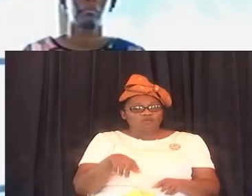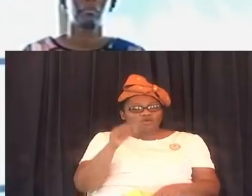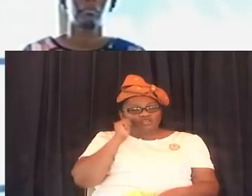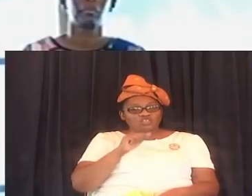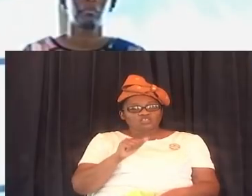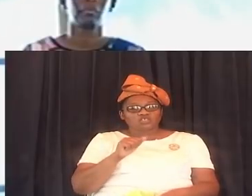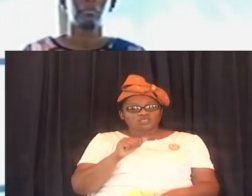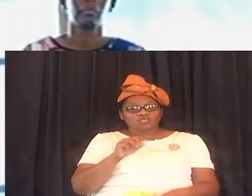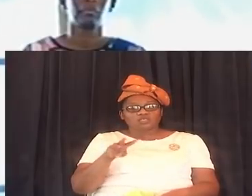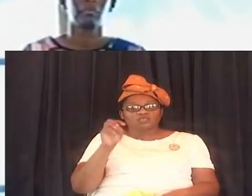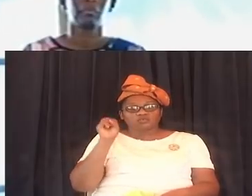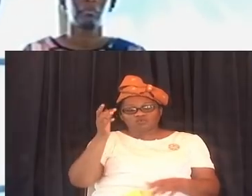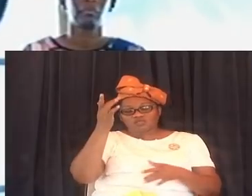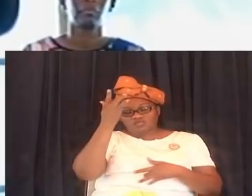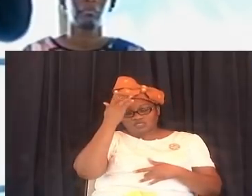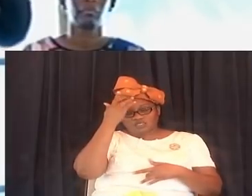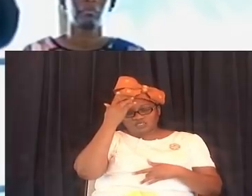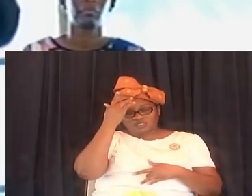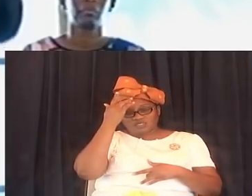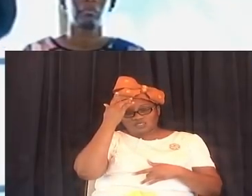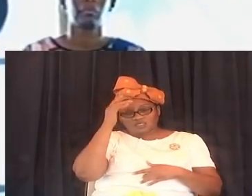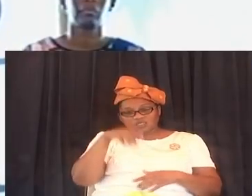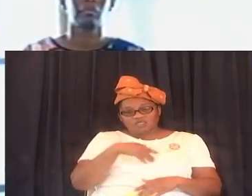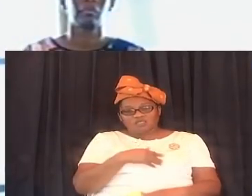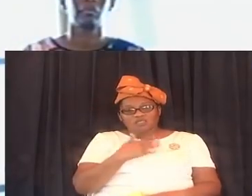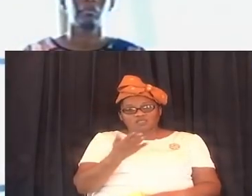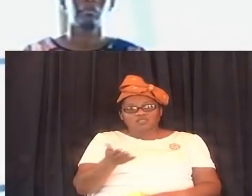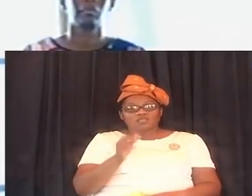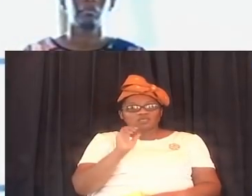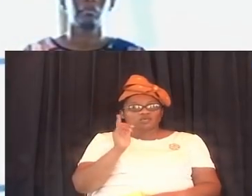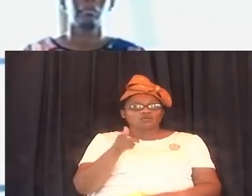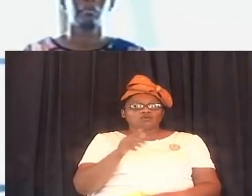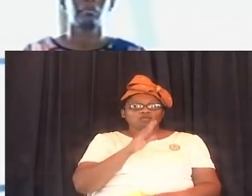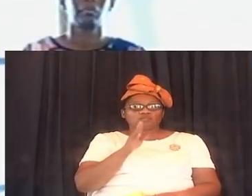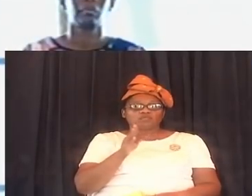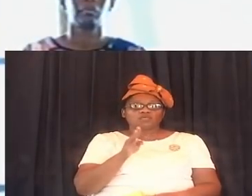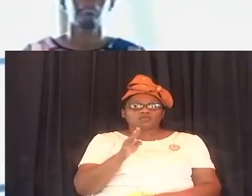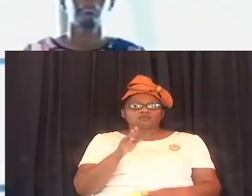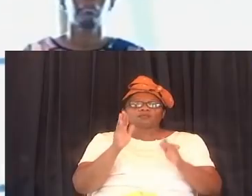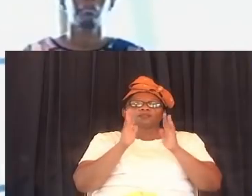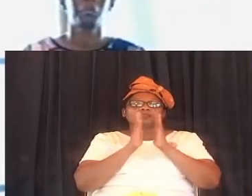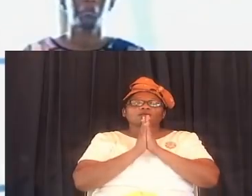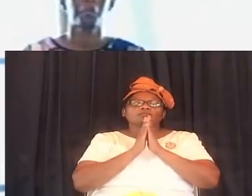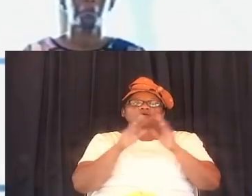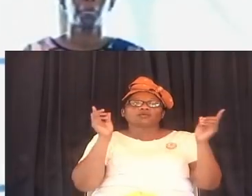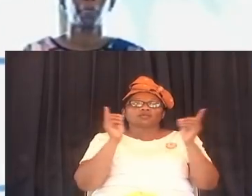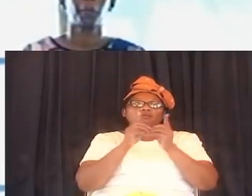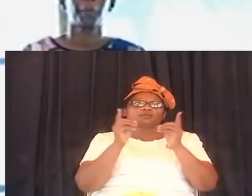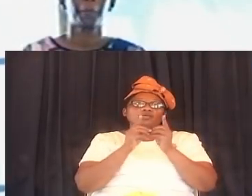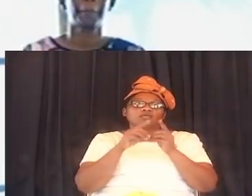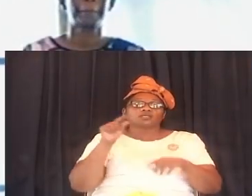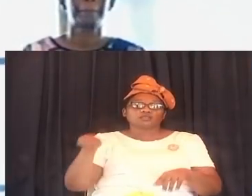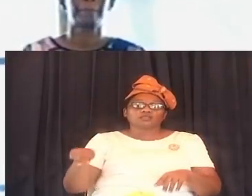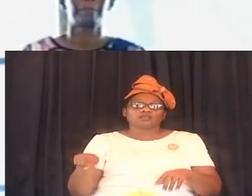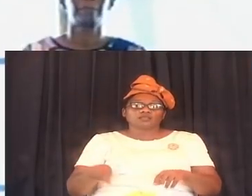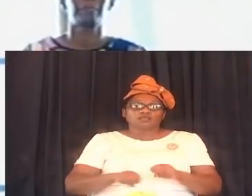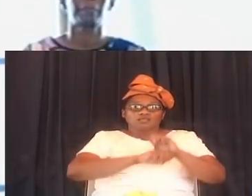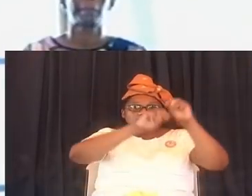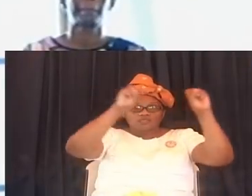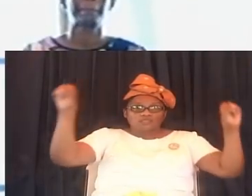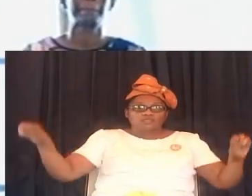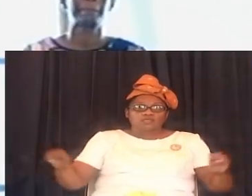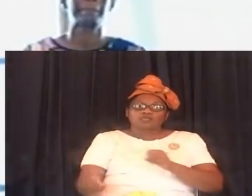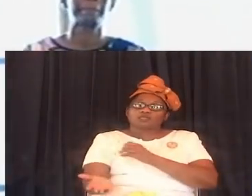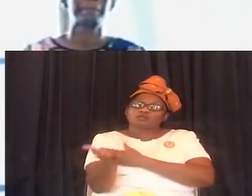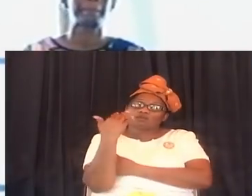service today. Amen. There will be, for announcement, there will be a prayer meeting this Saturday morning from 6 a.m. to